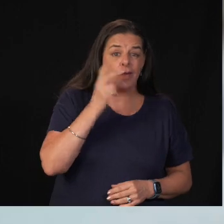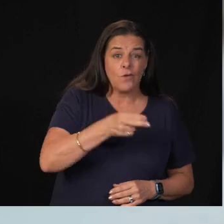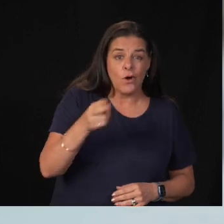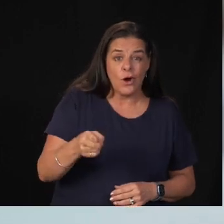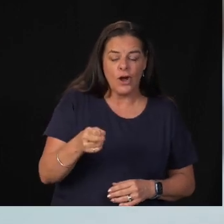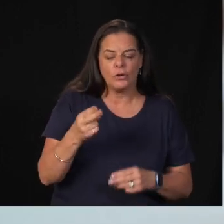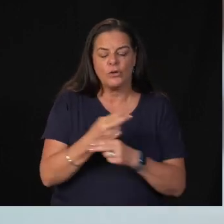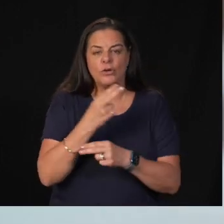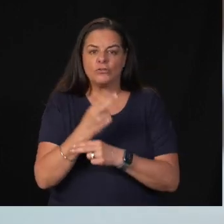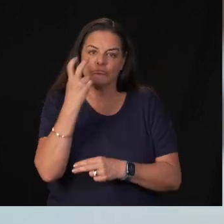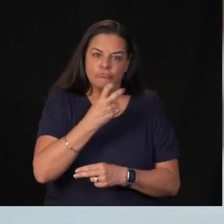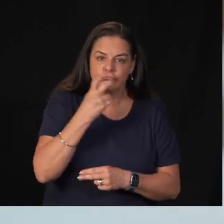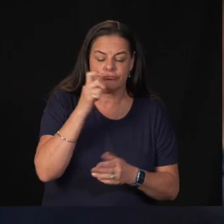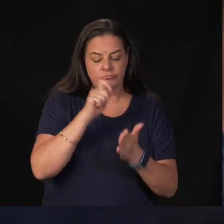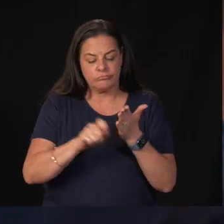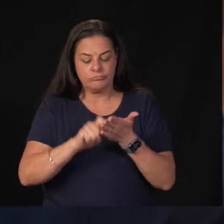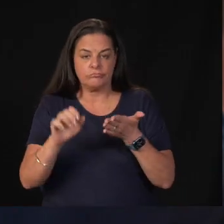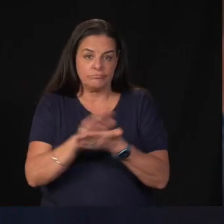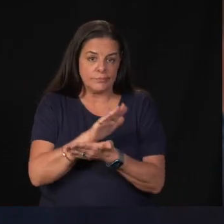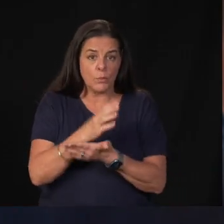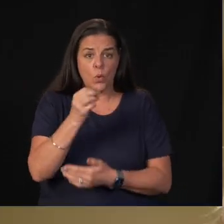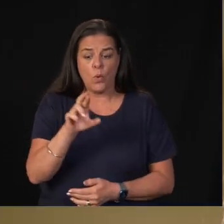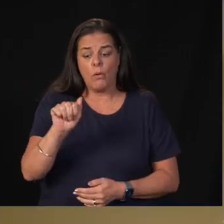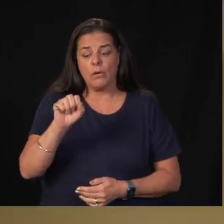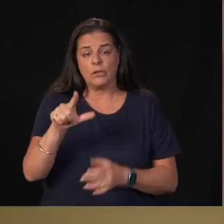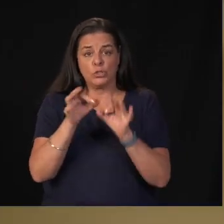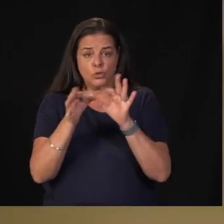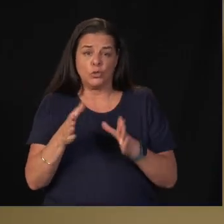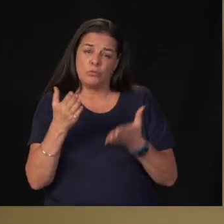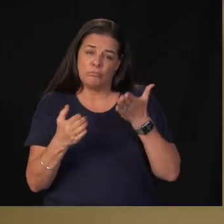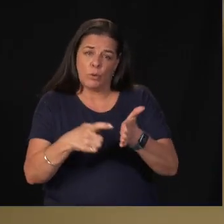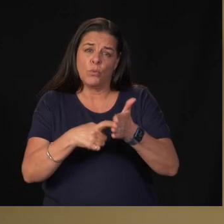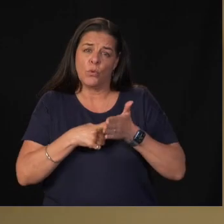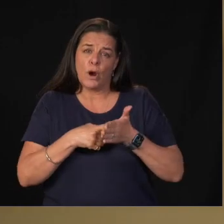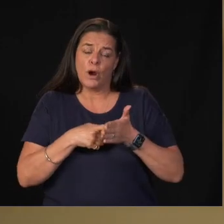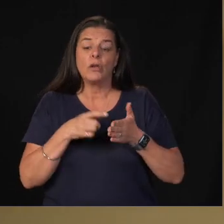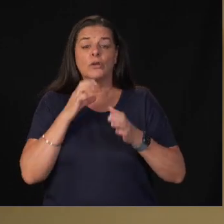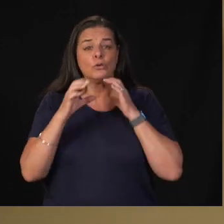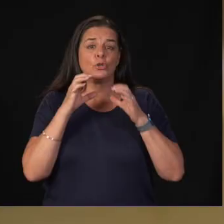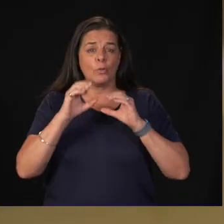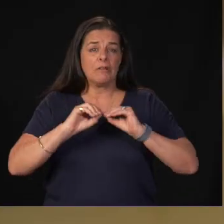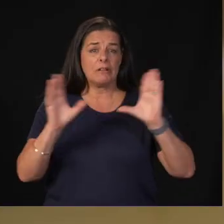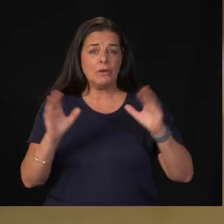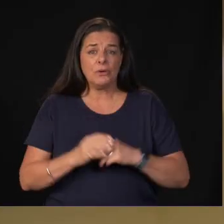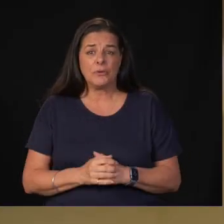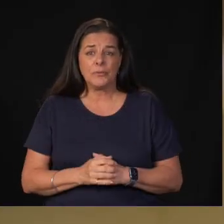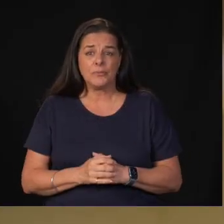reading, pen and paper, or American Sign Language interpreters may be required to communicate